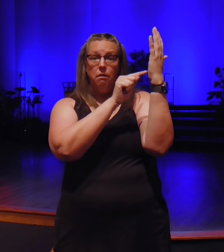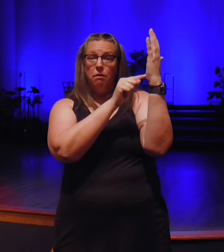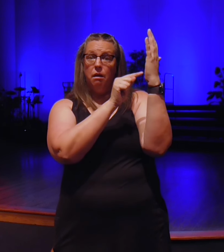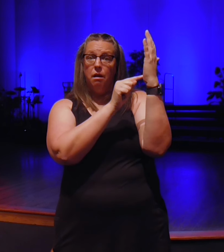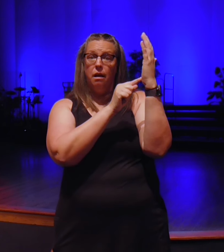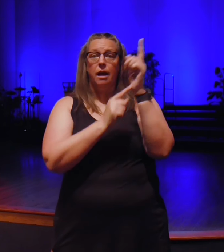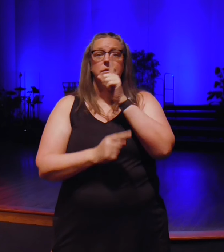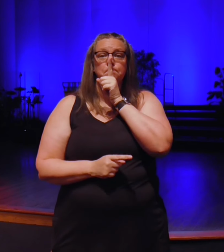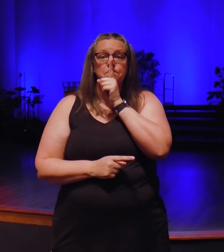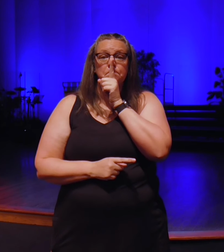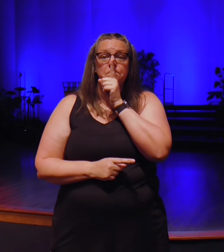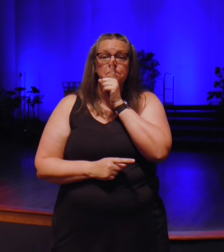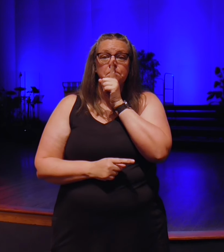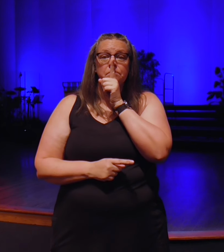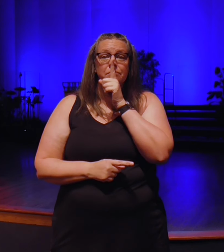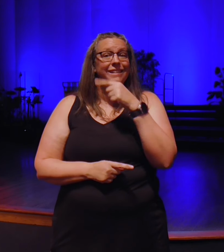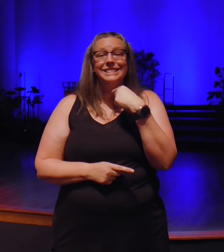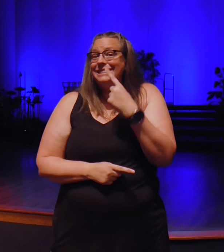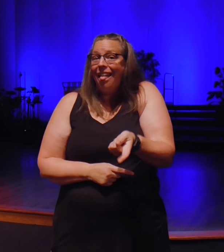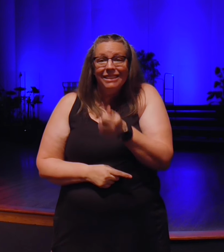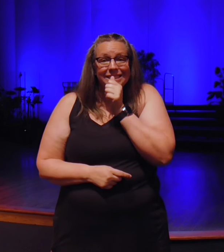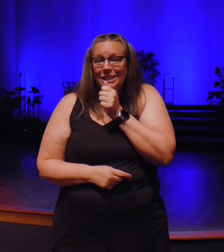their secrets.